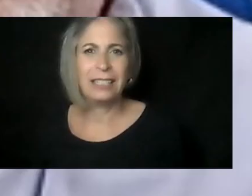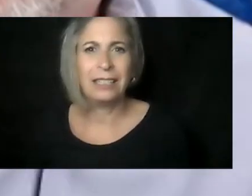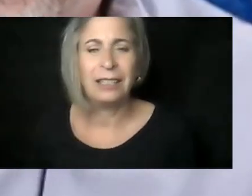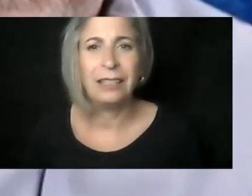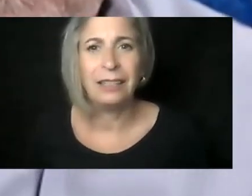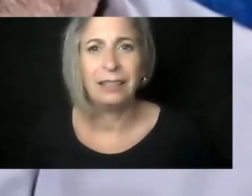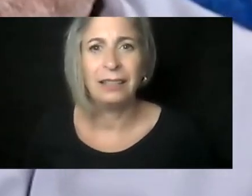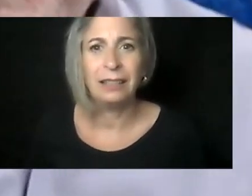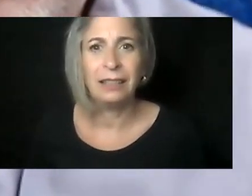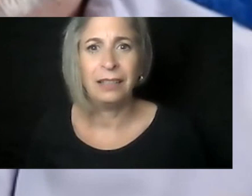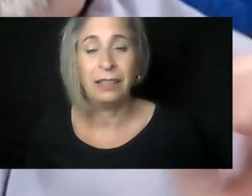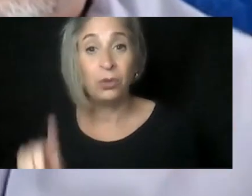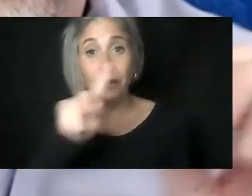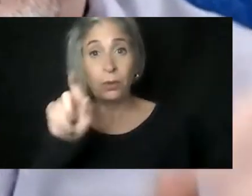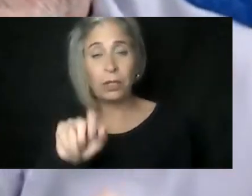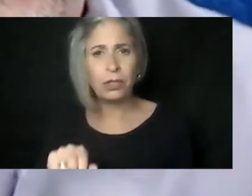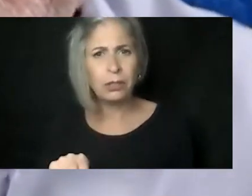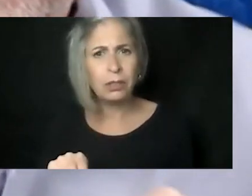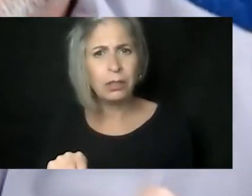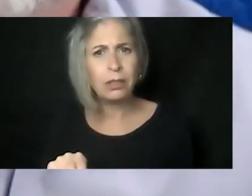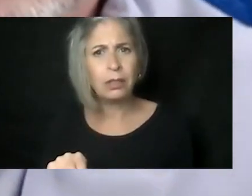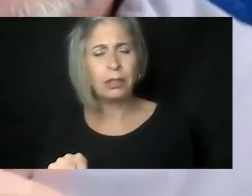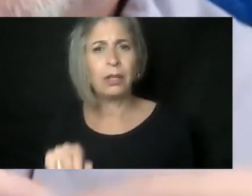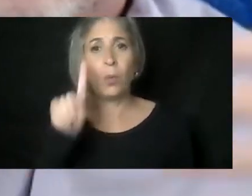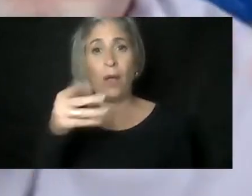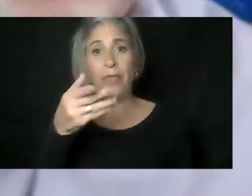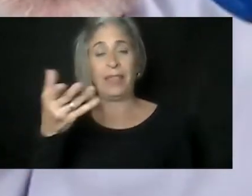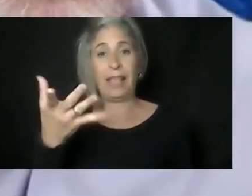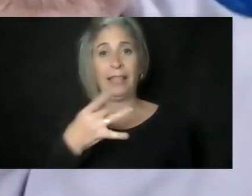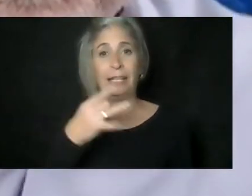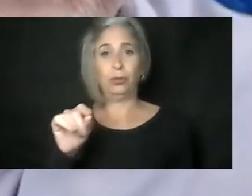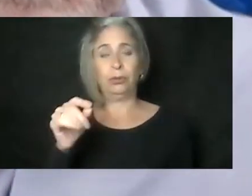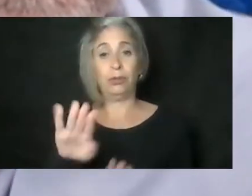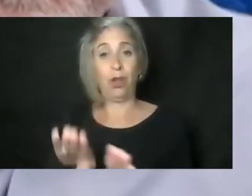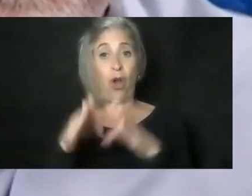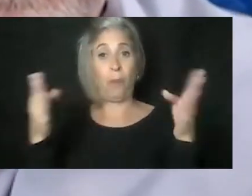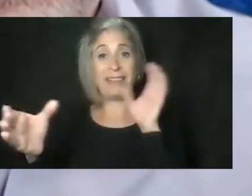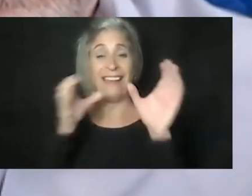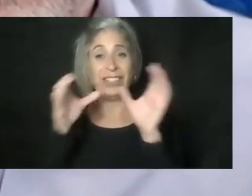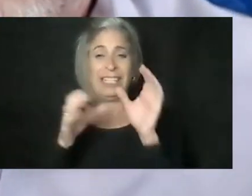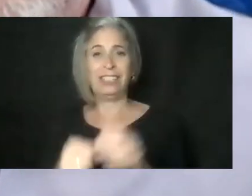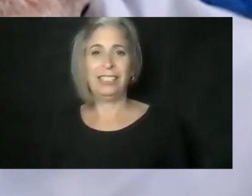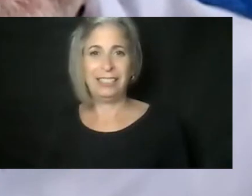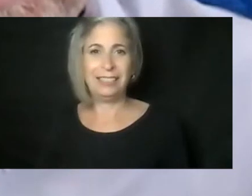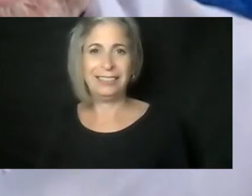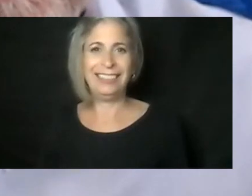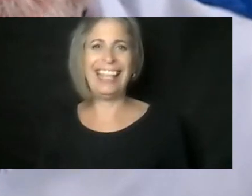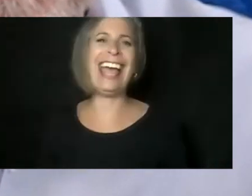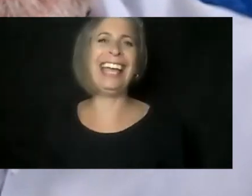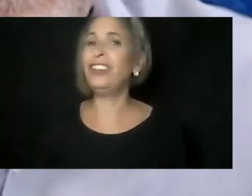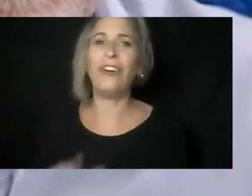So do we have any other questions? Because one of the things I'd like to do is maybe just turn this into an open conversation and give Beth a